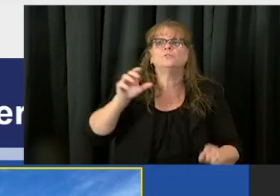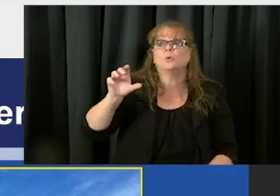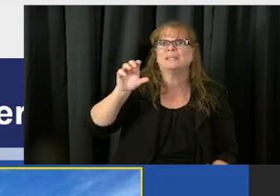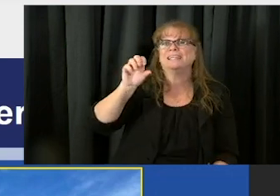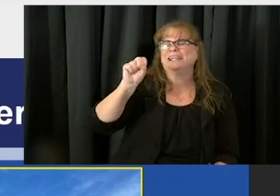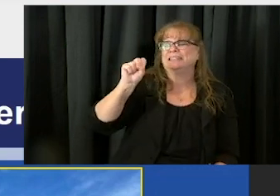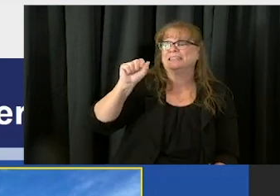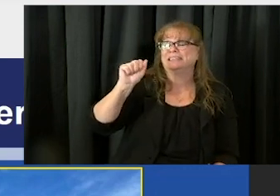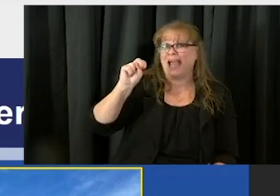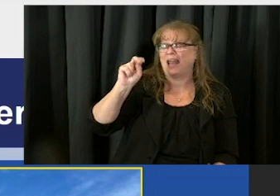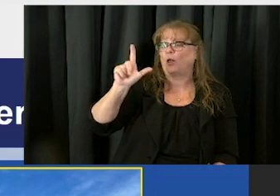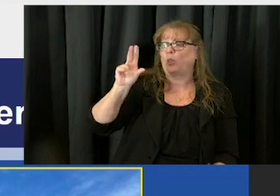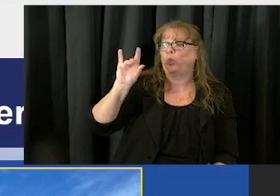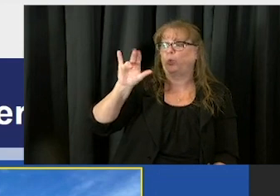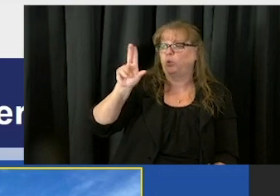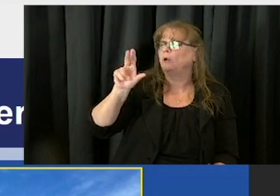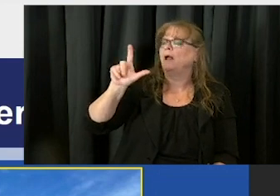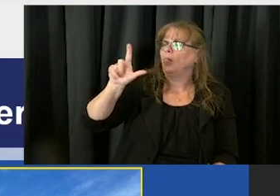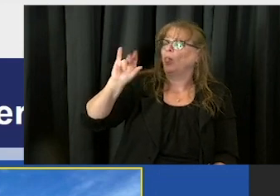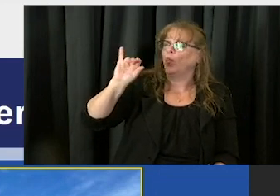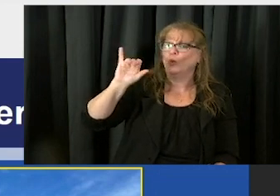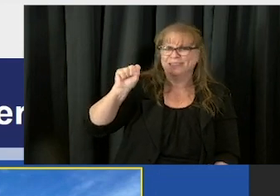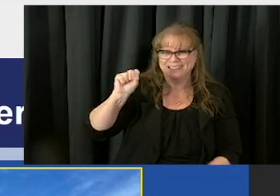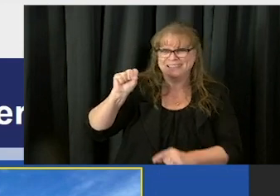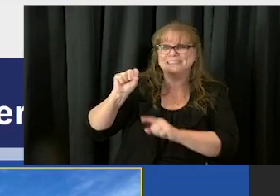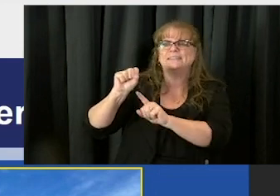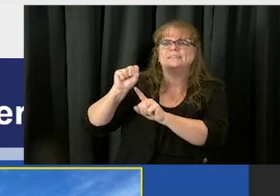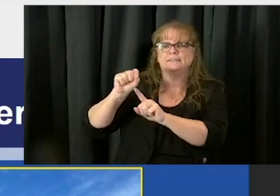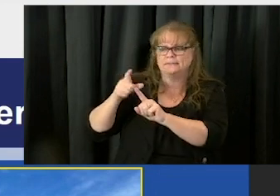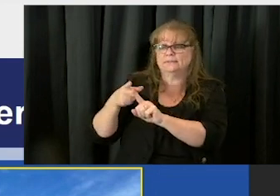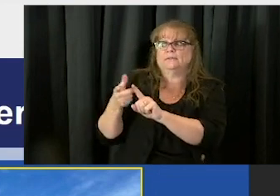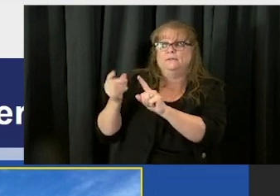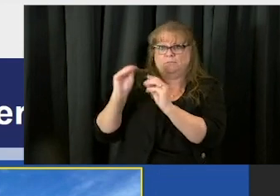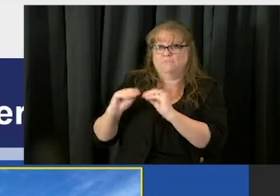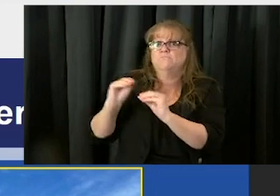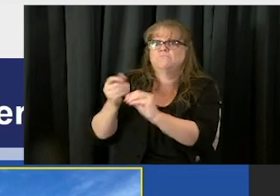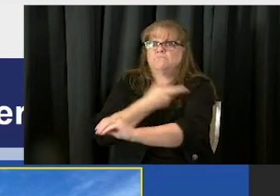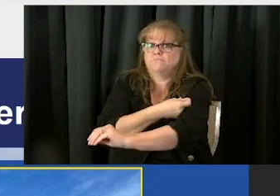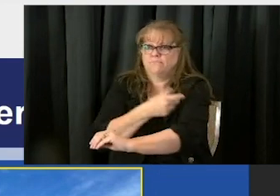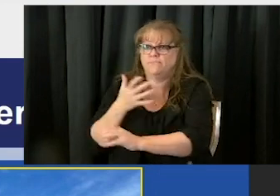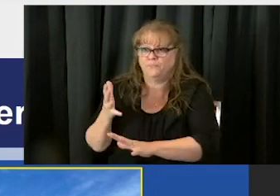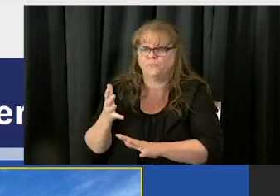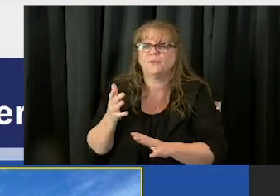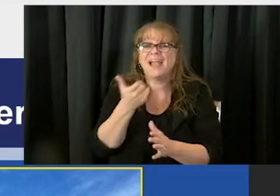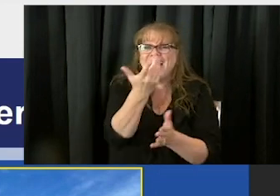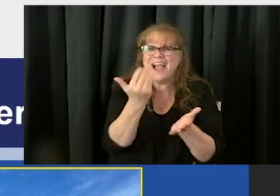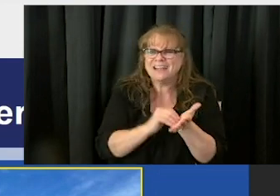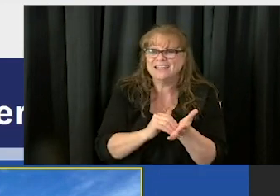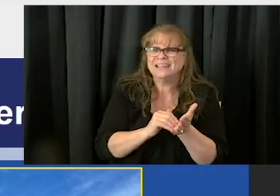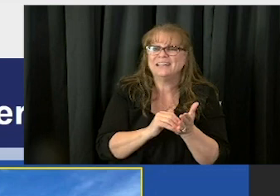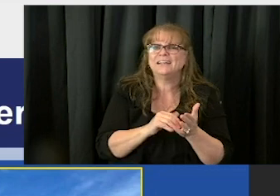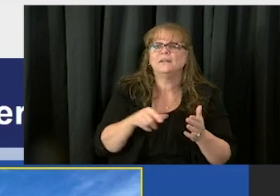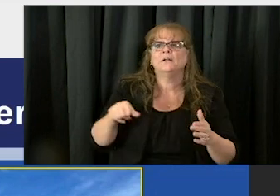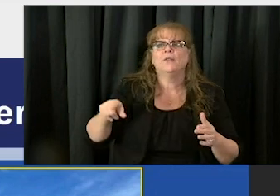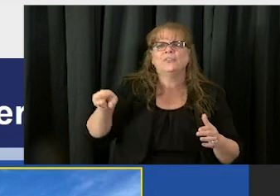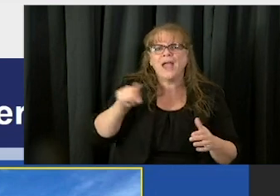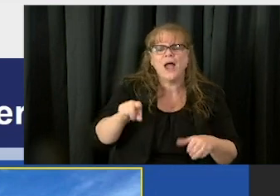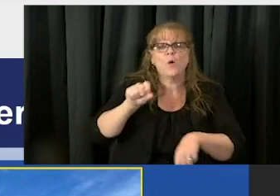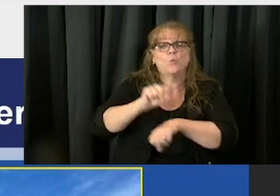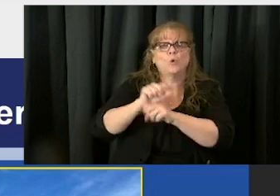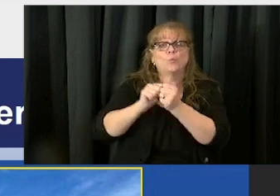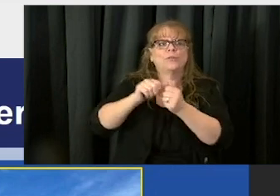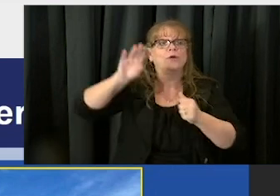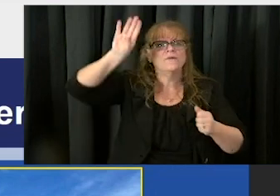working with trusted organizations. Could be a fire department, could be a hospital, community health clinic, pharmacy. We want to go to where the need is, and that could